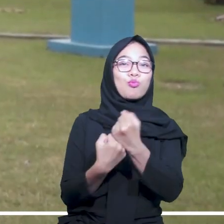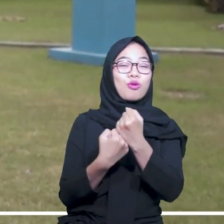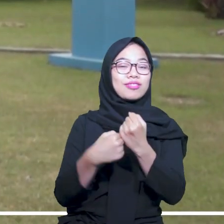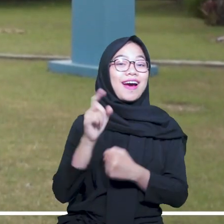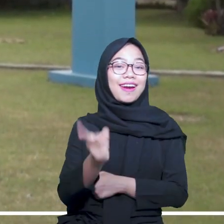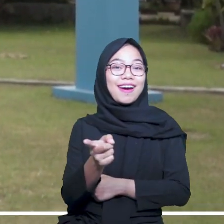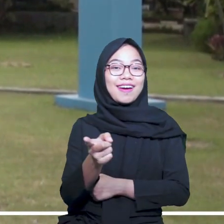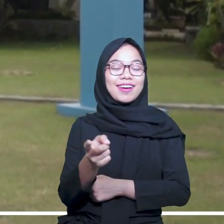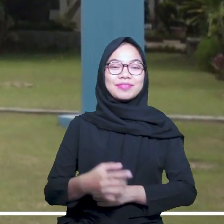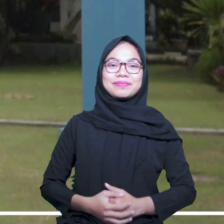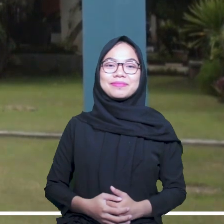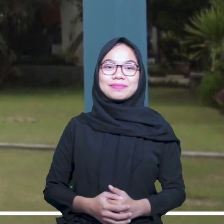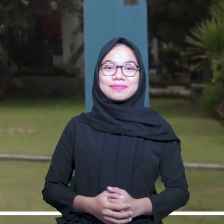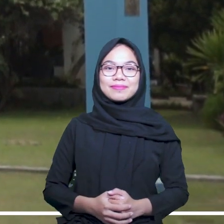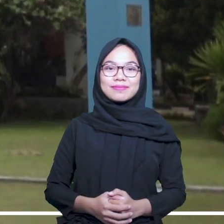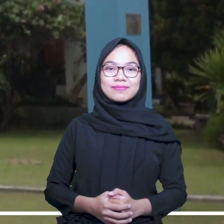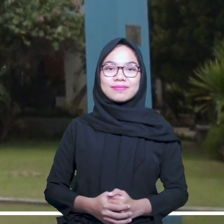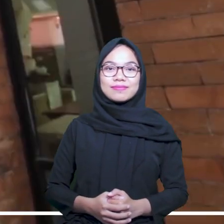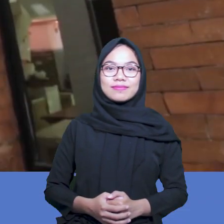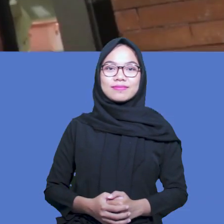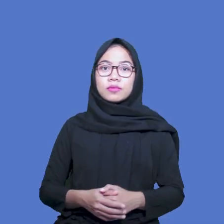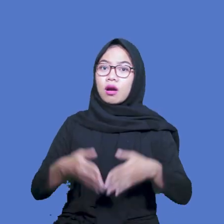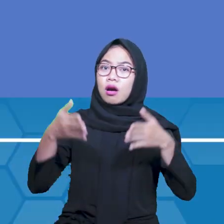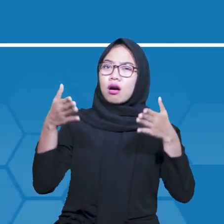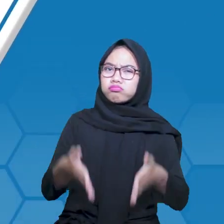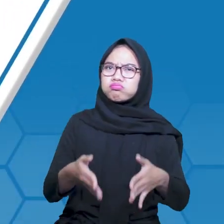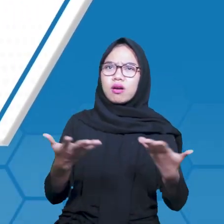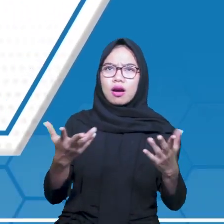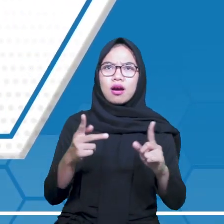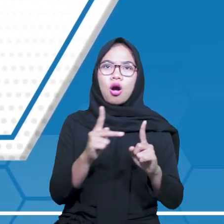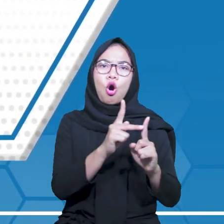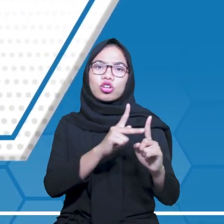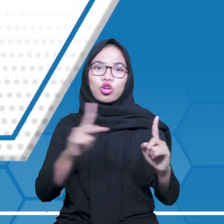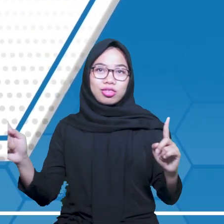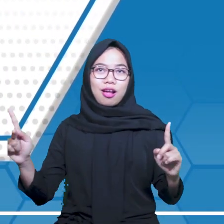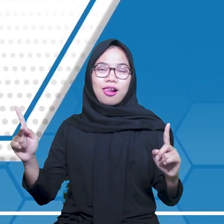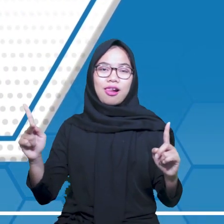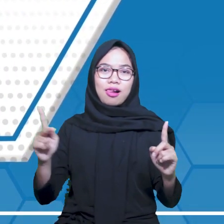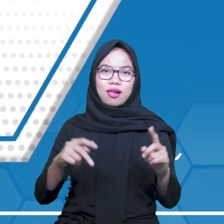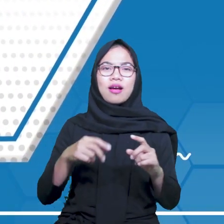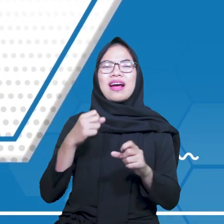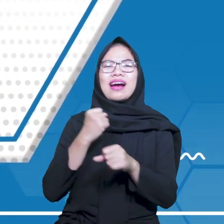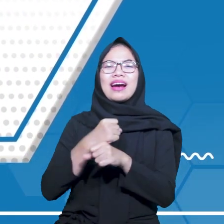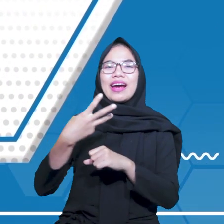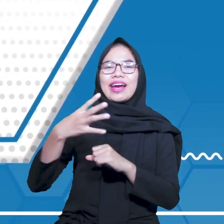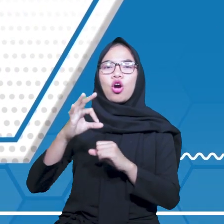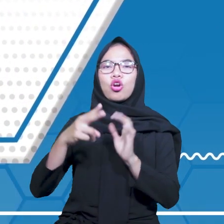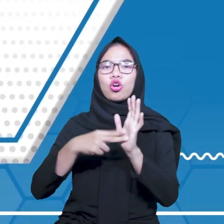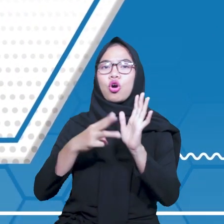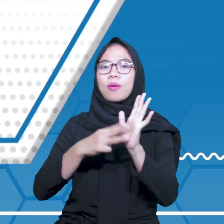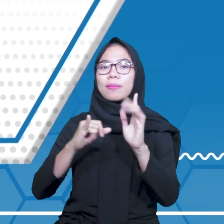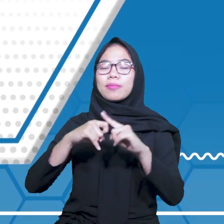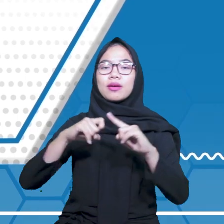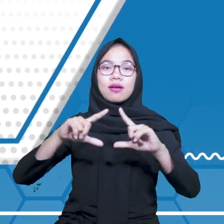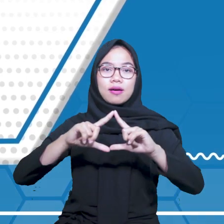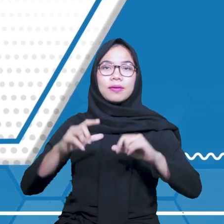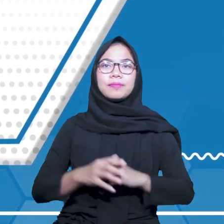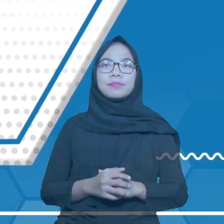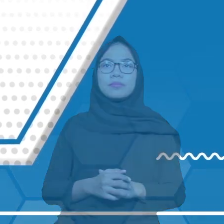owes its success to the efforts of these work groups, Horizontal Control Network and Geodynamics Work